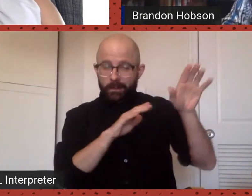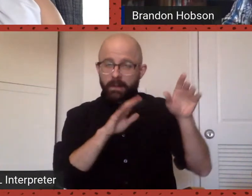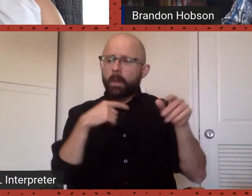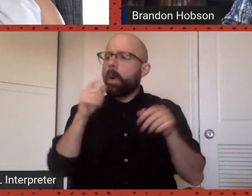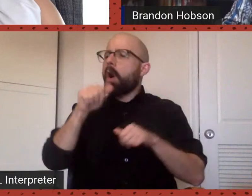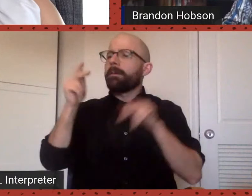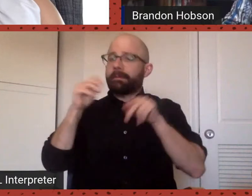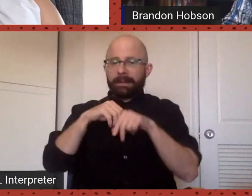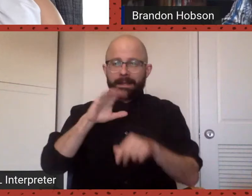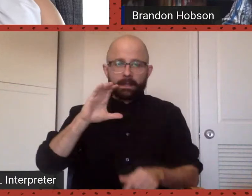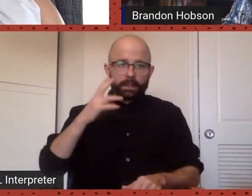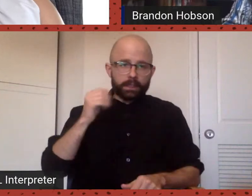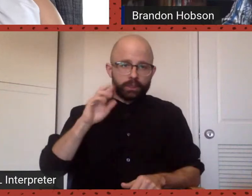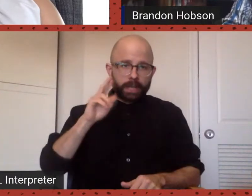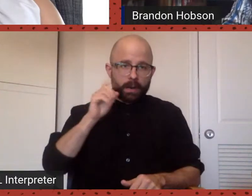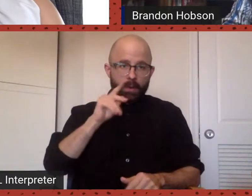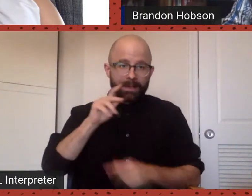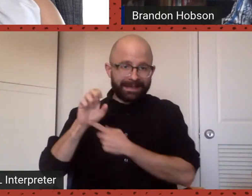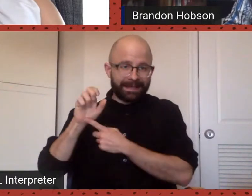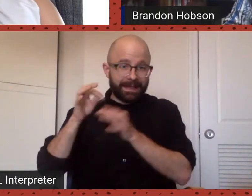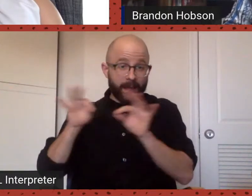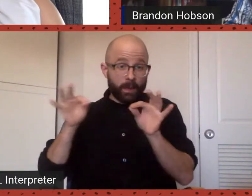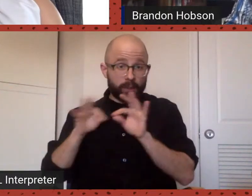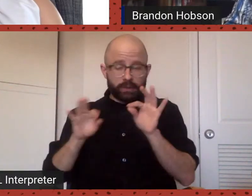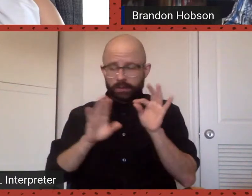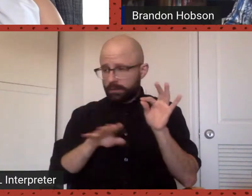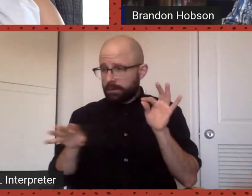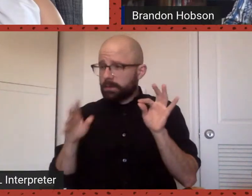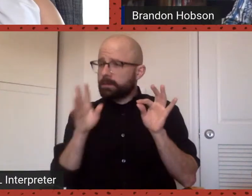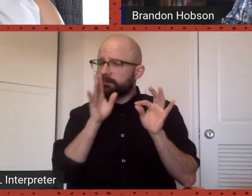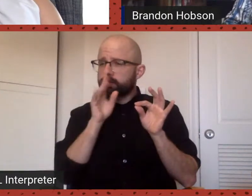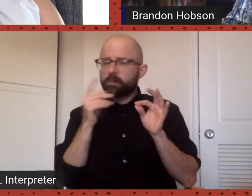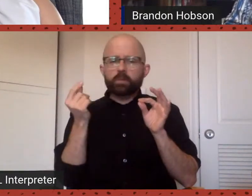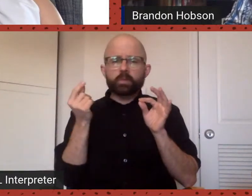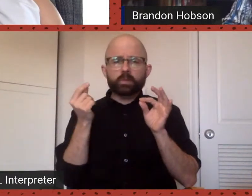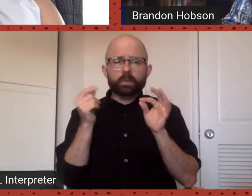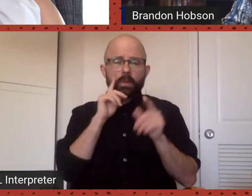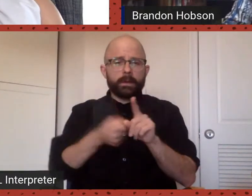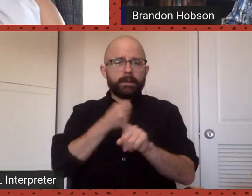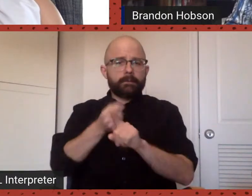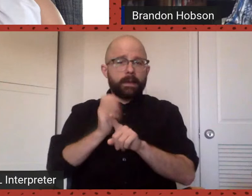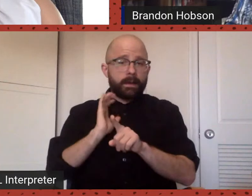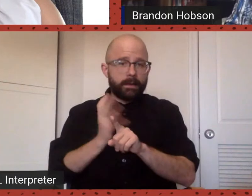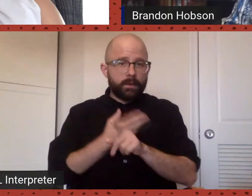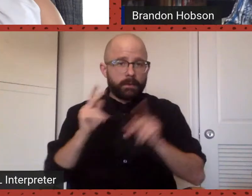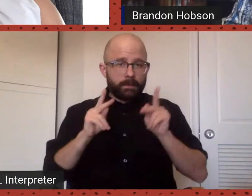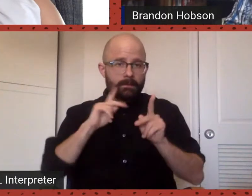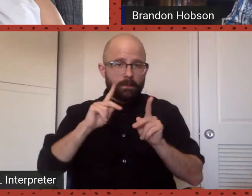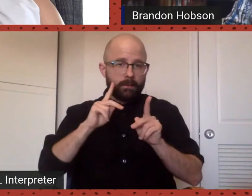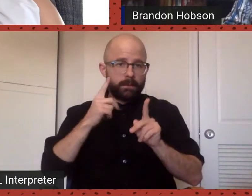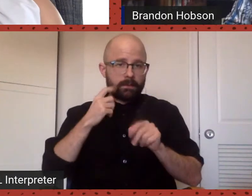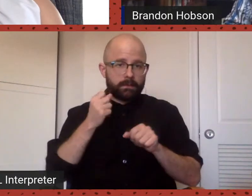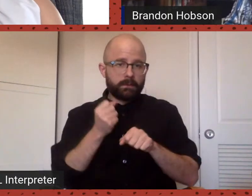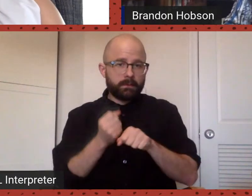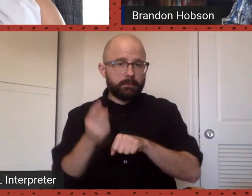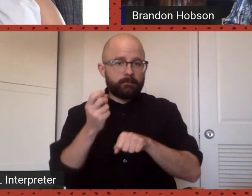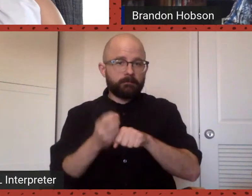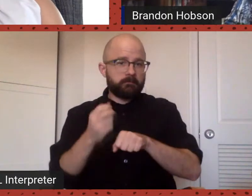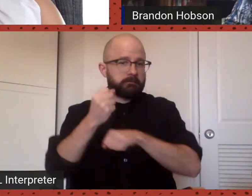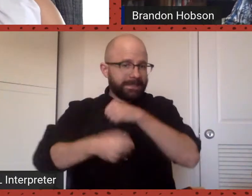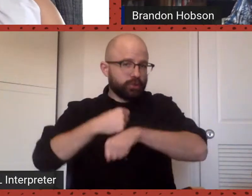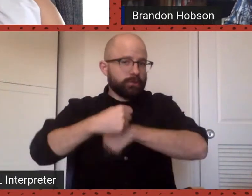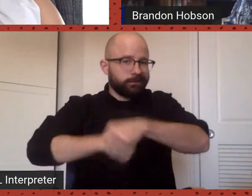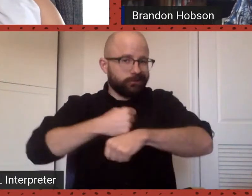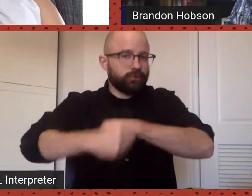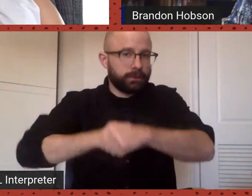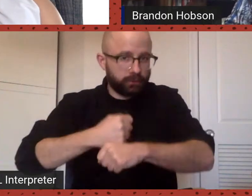language, what we do will affect our people for years to come. I thought of all